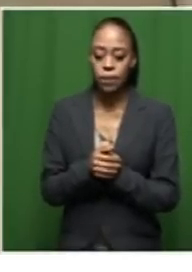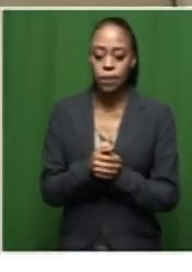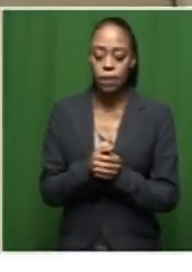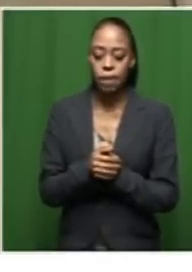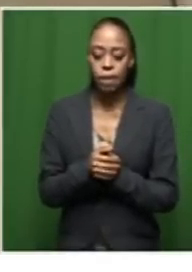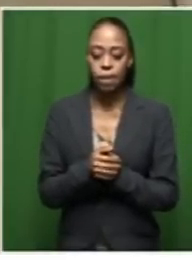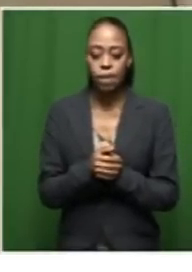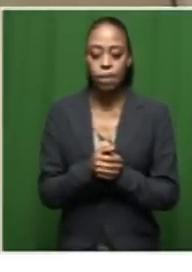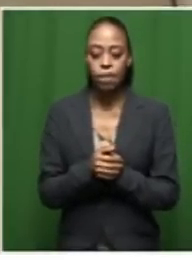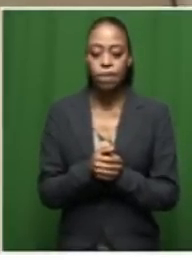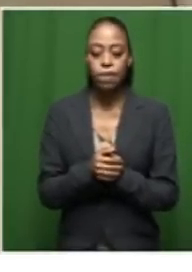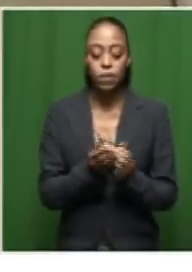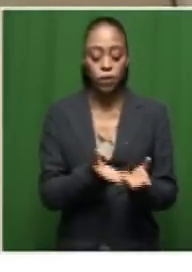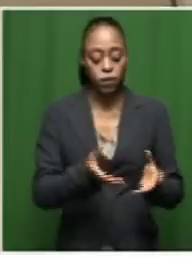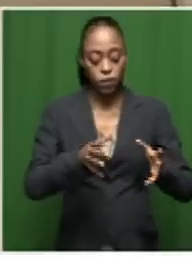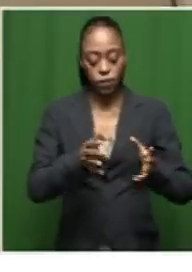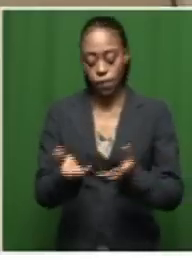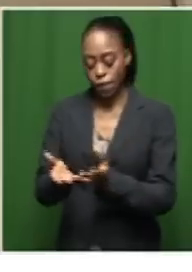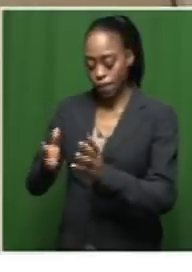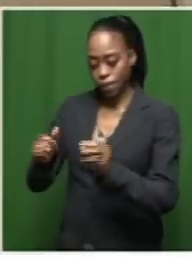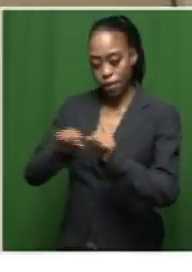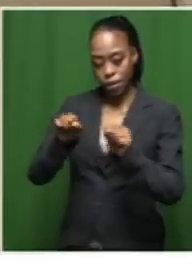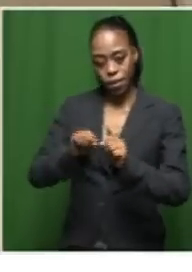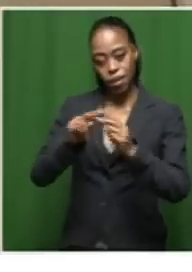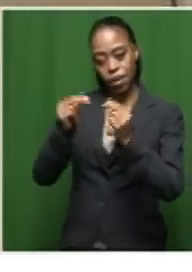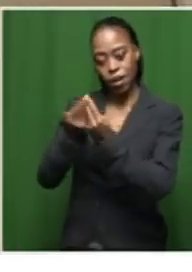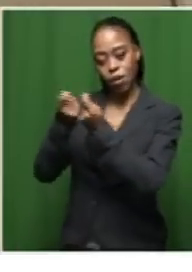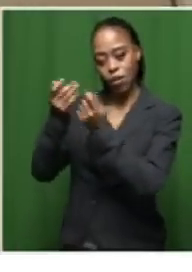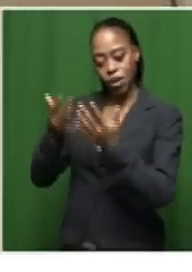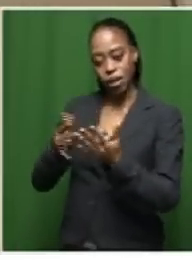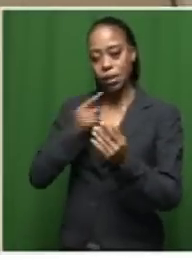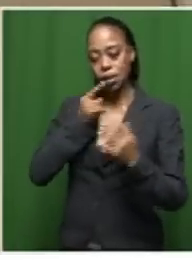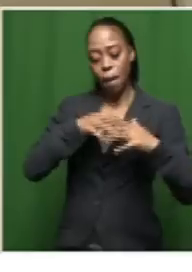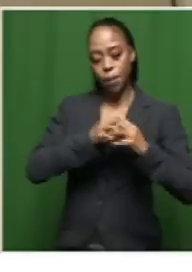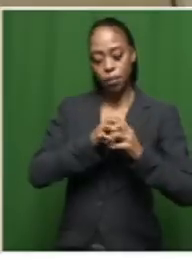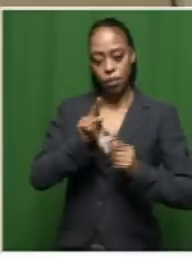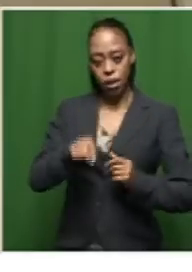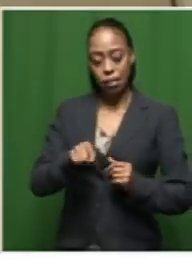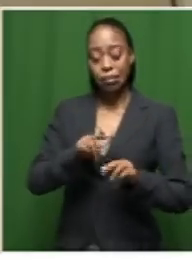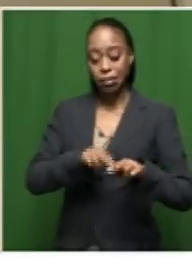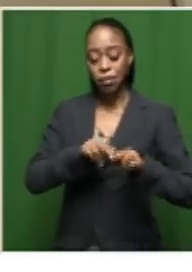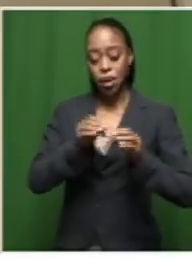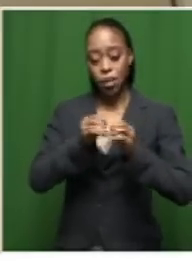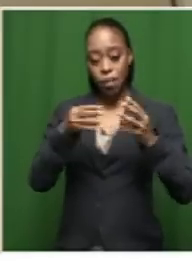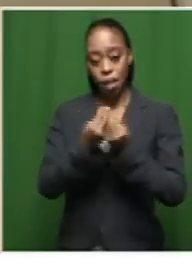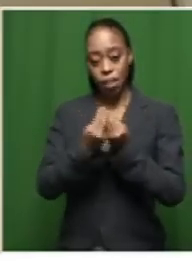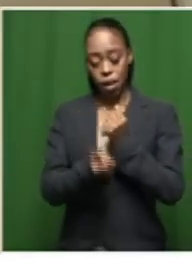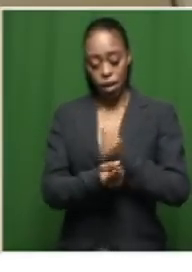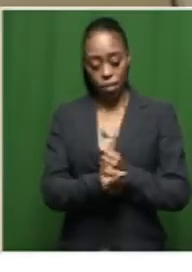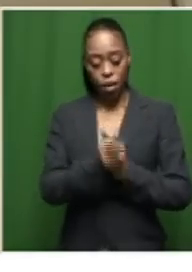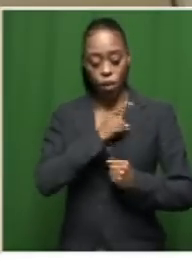the two-pot system that National Treasury needs to put in place actually depends on something very huge happening, that